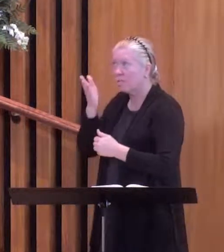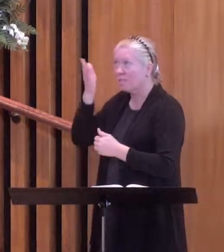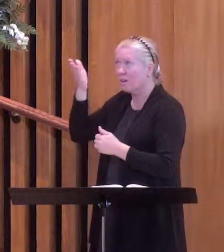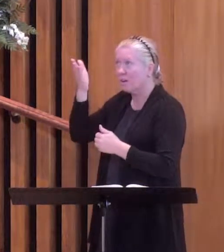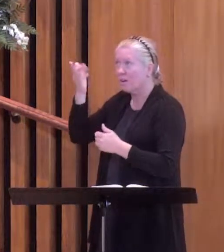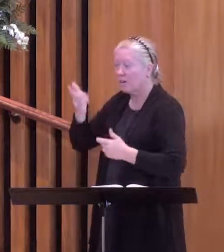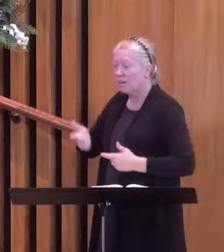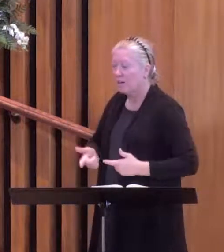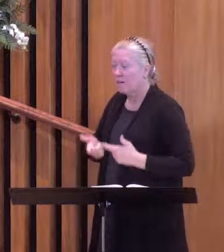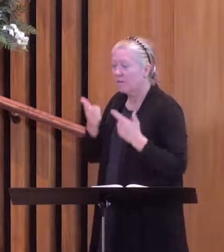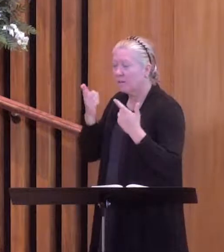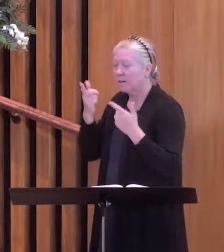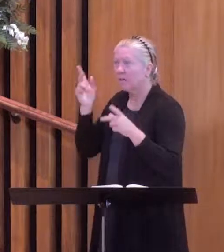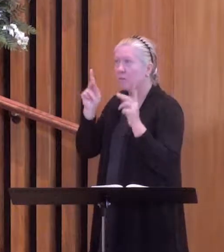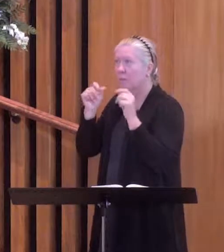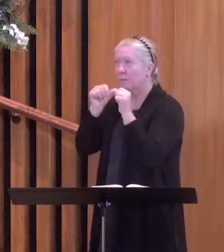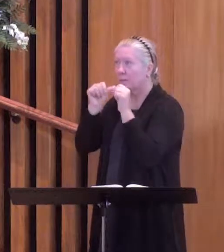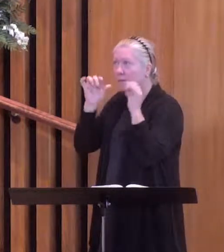the